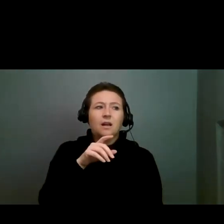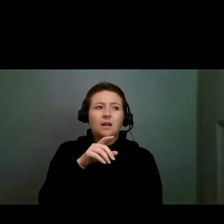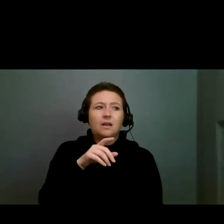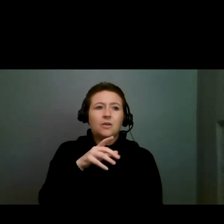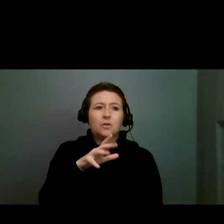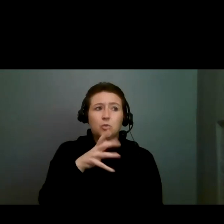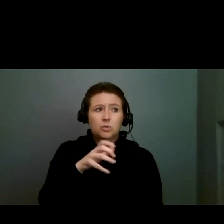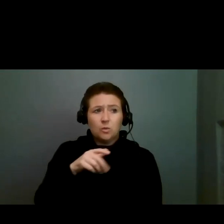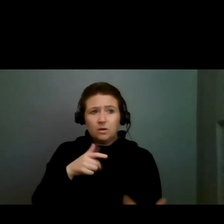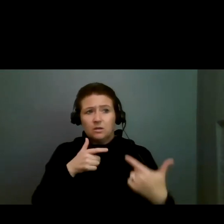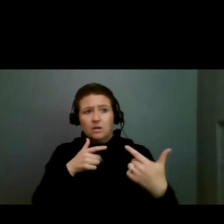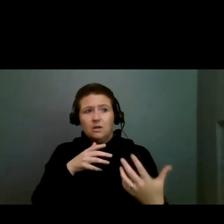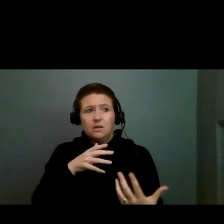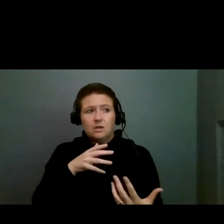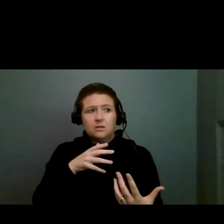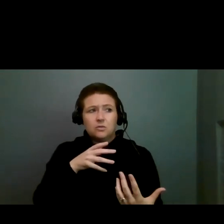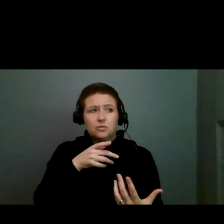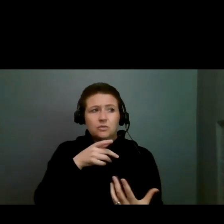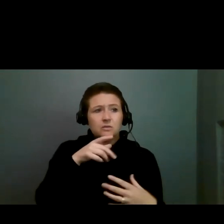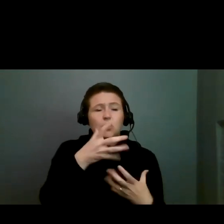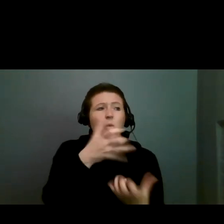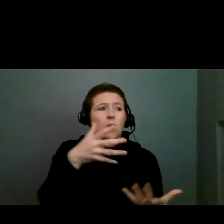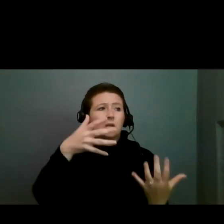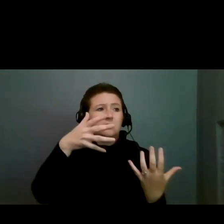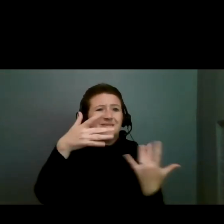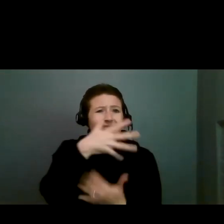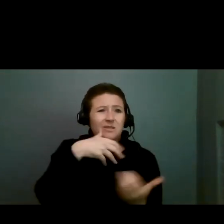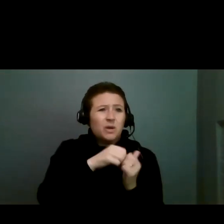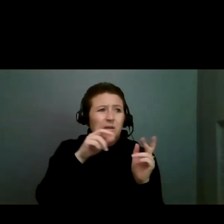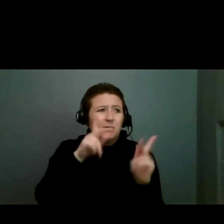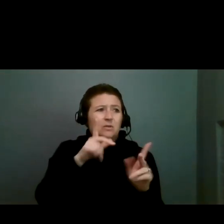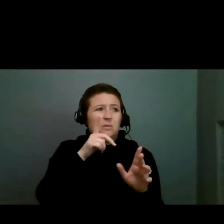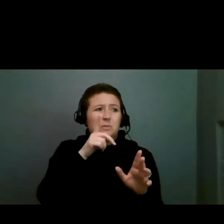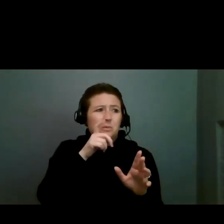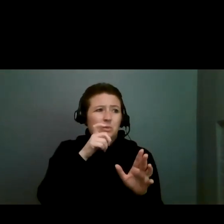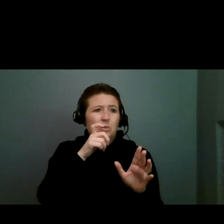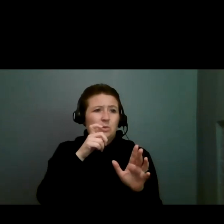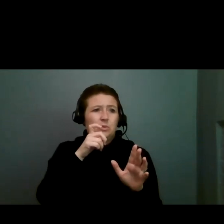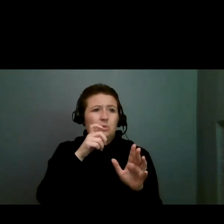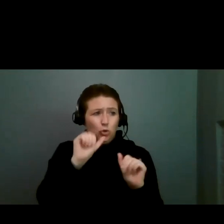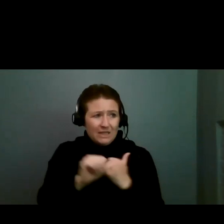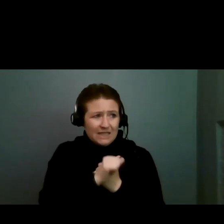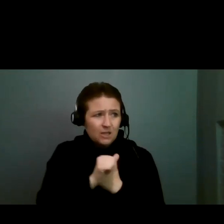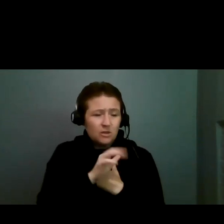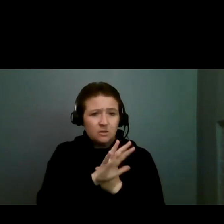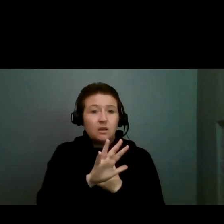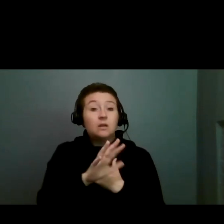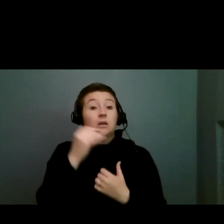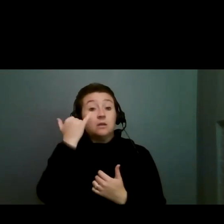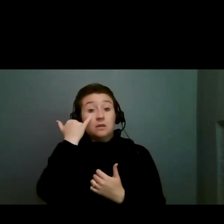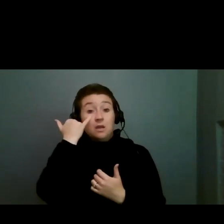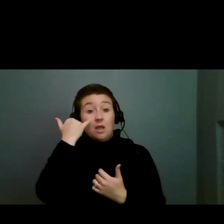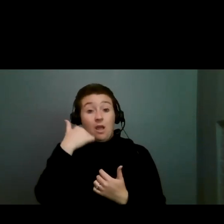impossible or difficult without a mask. If I had my druthers, we would have a mandatory